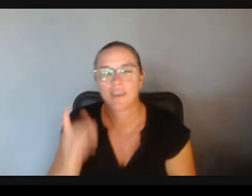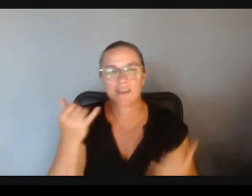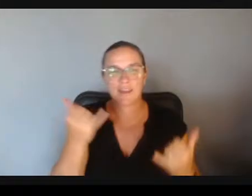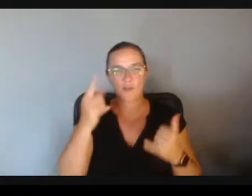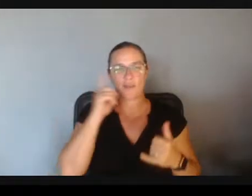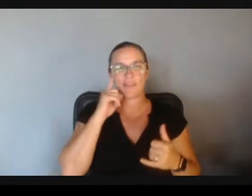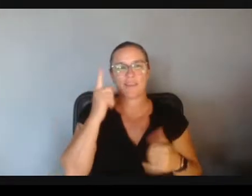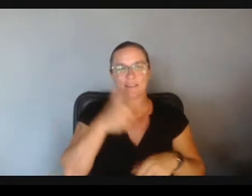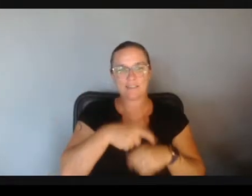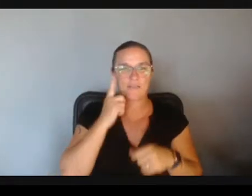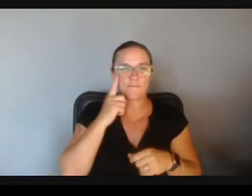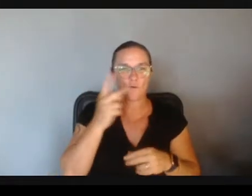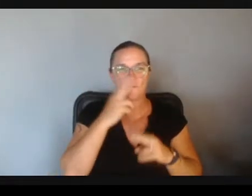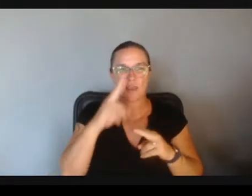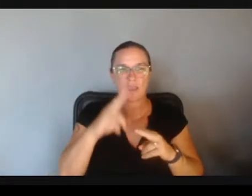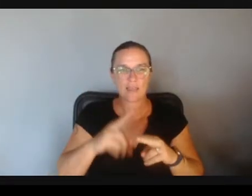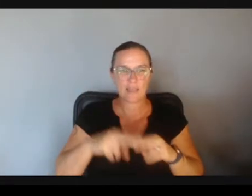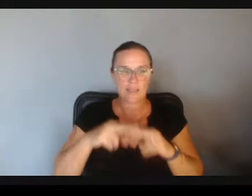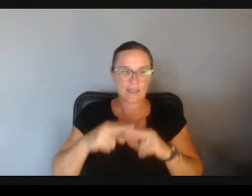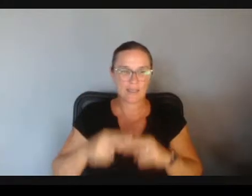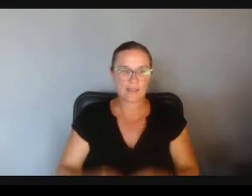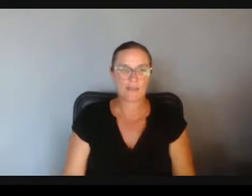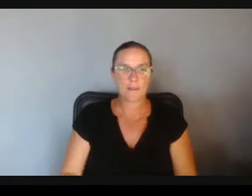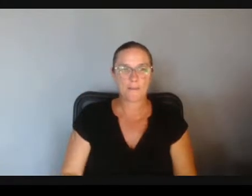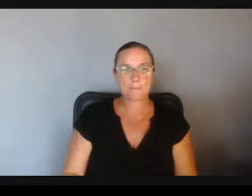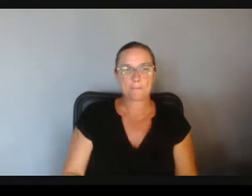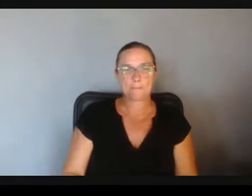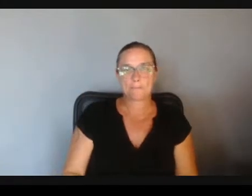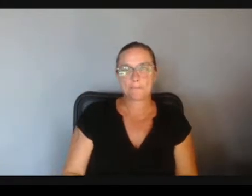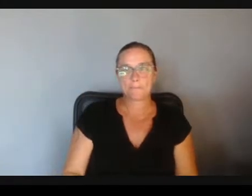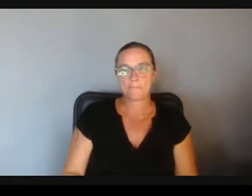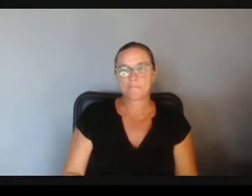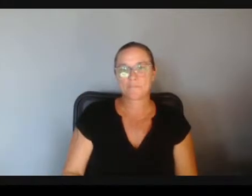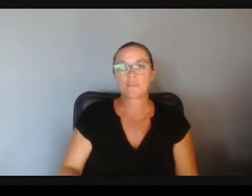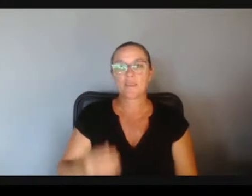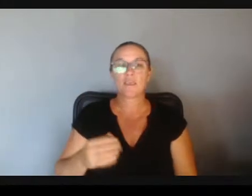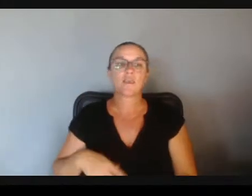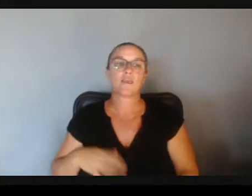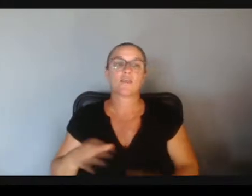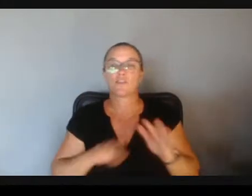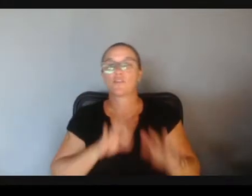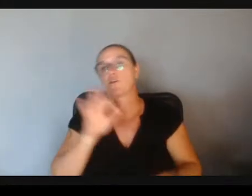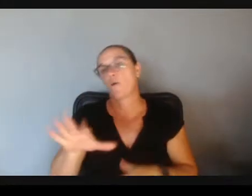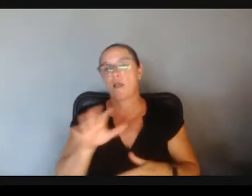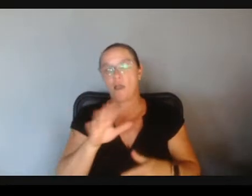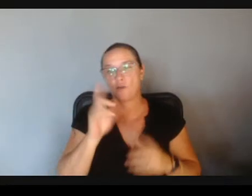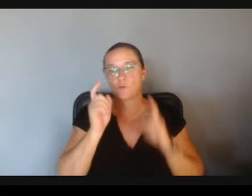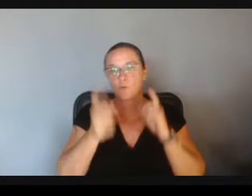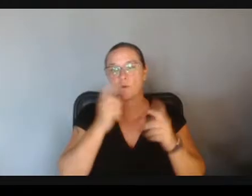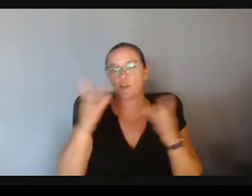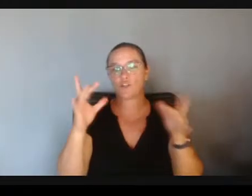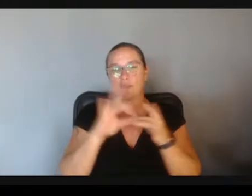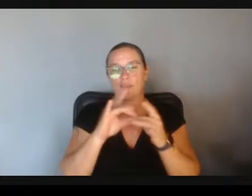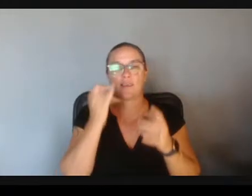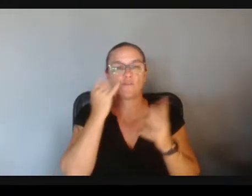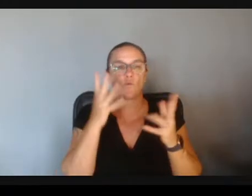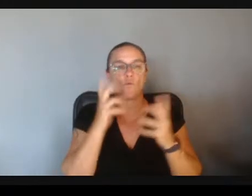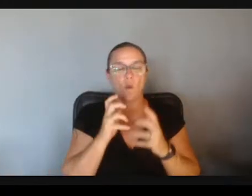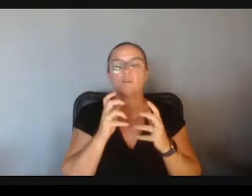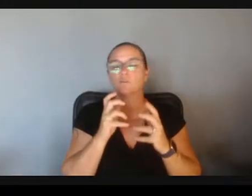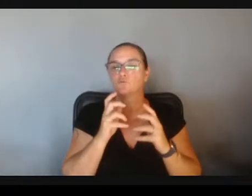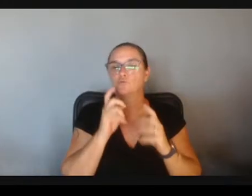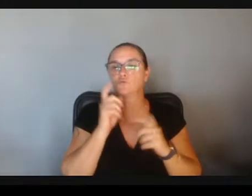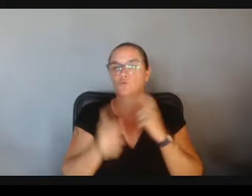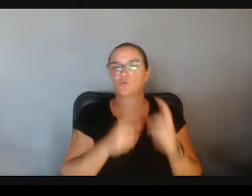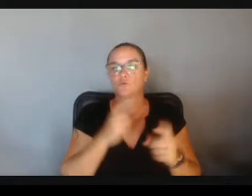Let's get our switch out our logo here. You do need to donate. Throw out the donation link if you do want to make a donation. We take those over